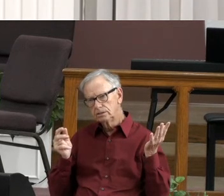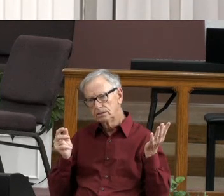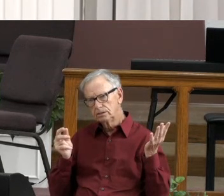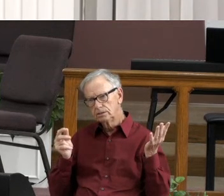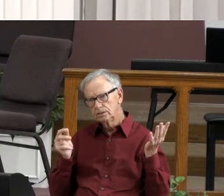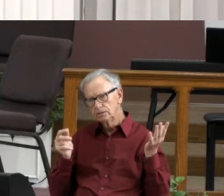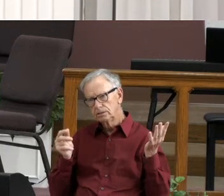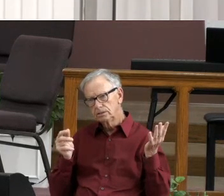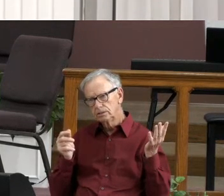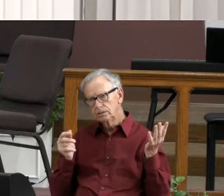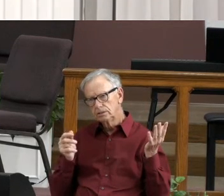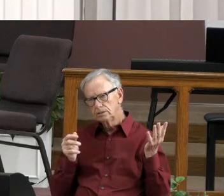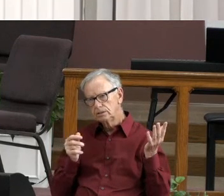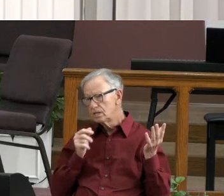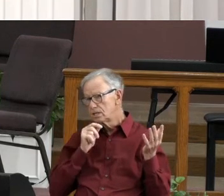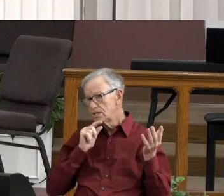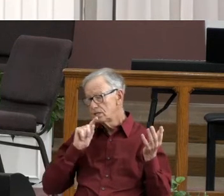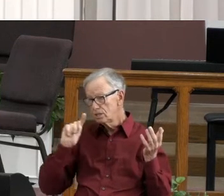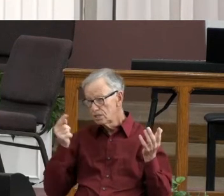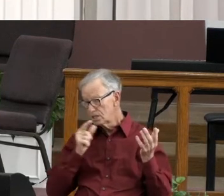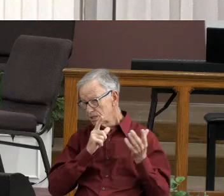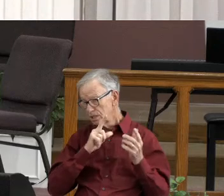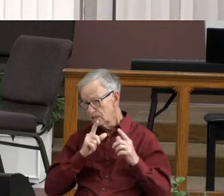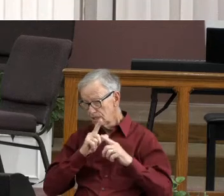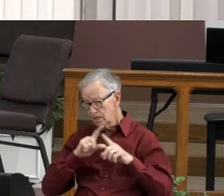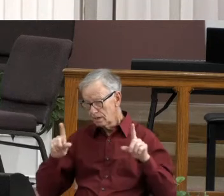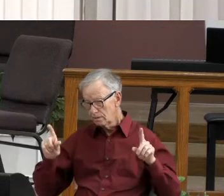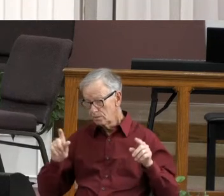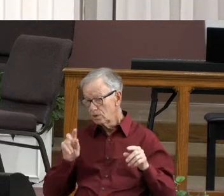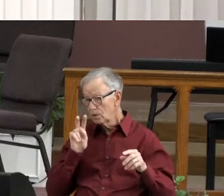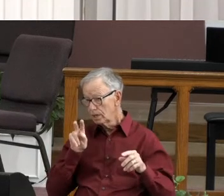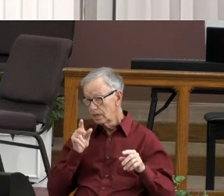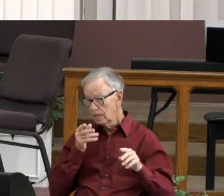See, it's not just the language that we're looking at here.